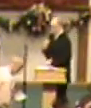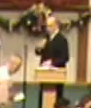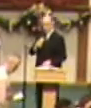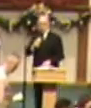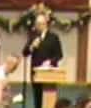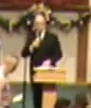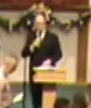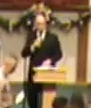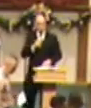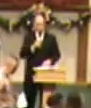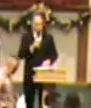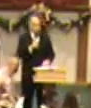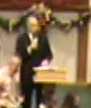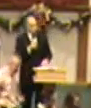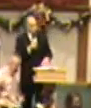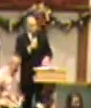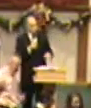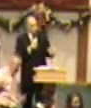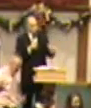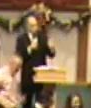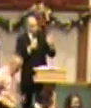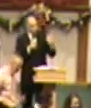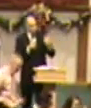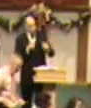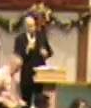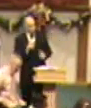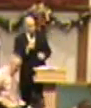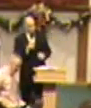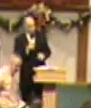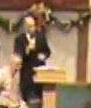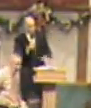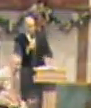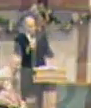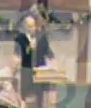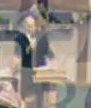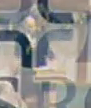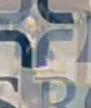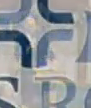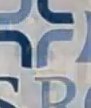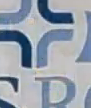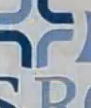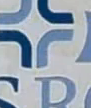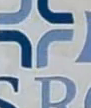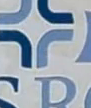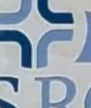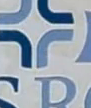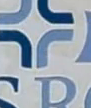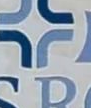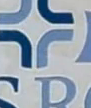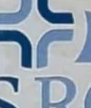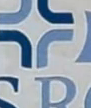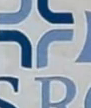Amen. We're going to sing together the third verse of O Holy Night, Sarah and